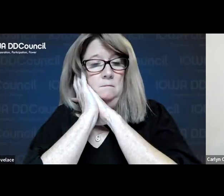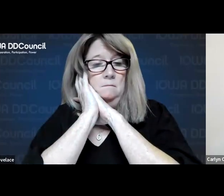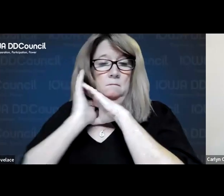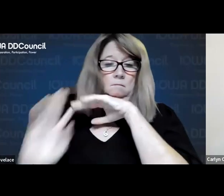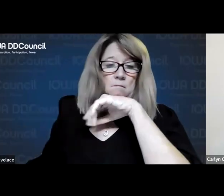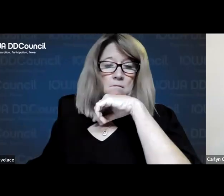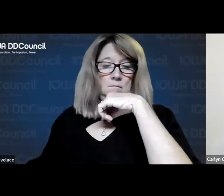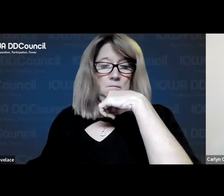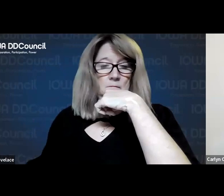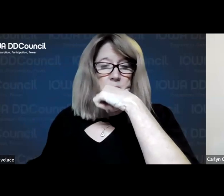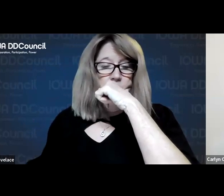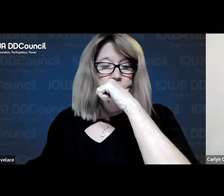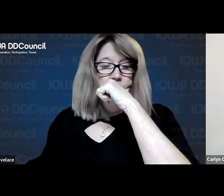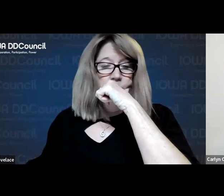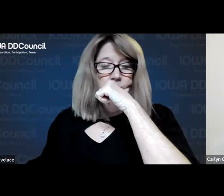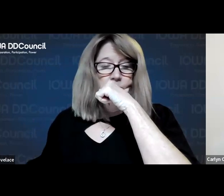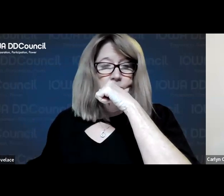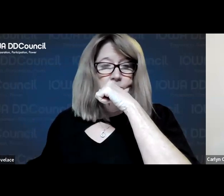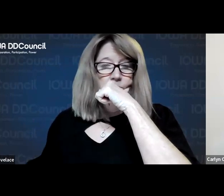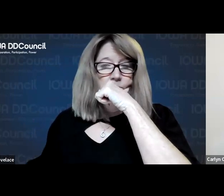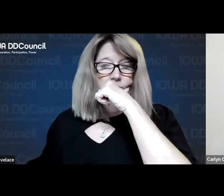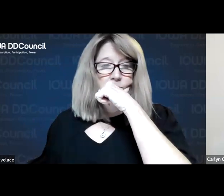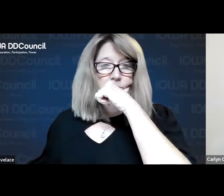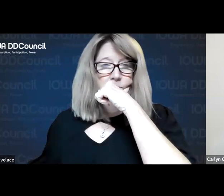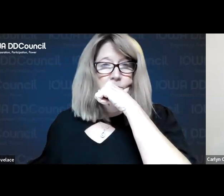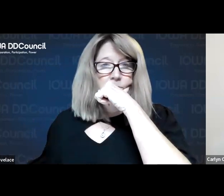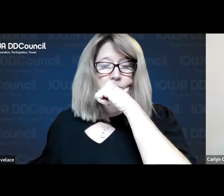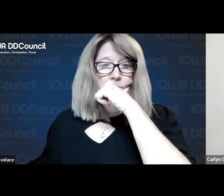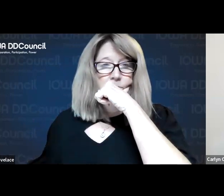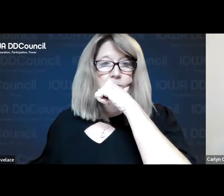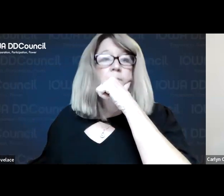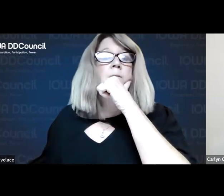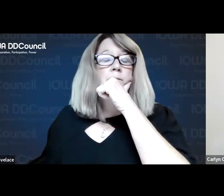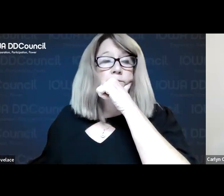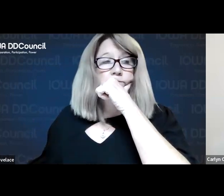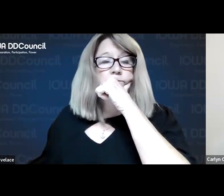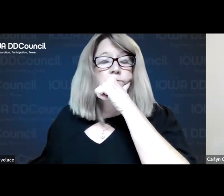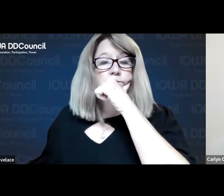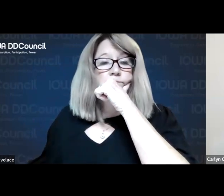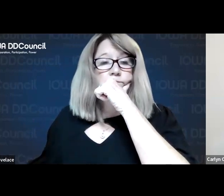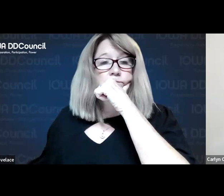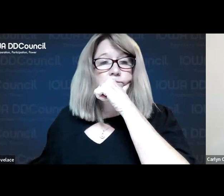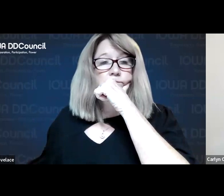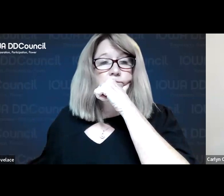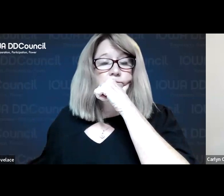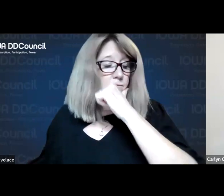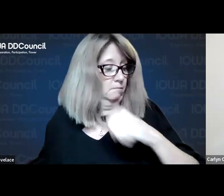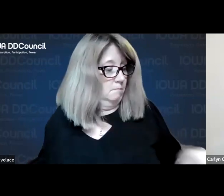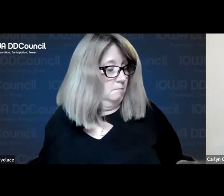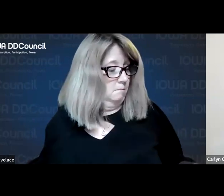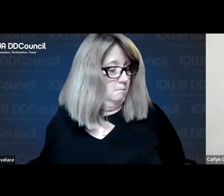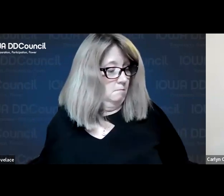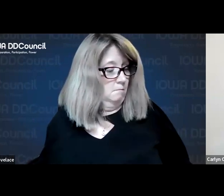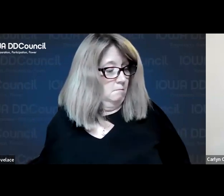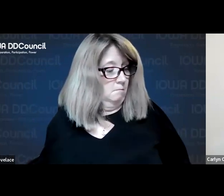29th or 30th, I'm going to be doing an event here with former Senator Tom Harkin, and that'll be in Council Bluffs. And then